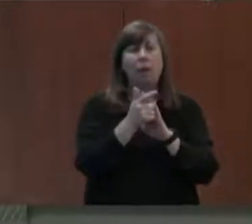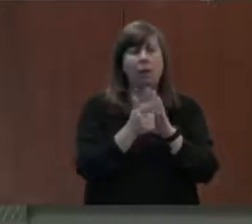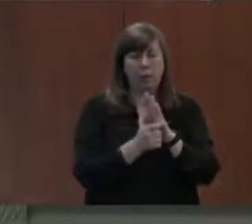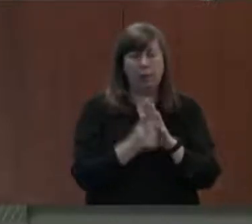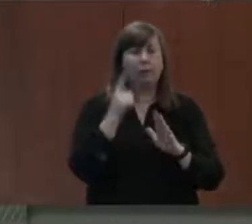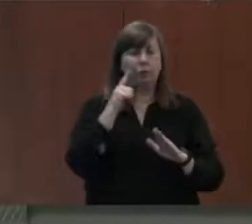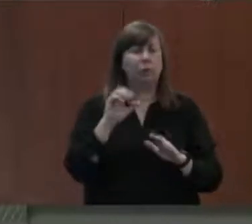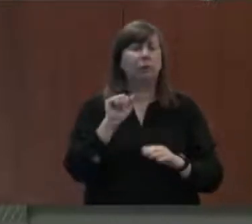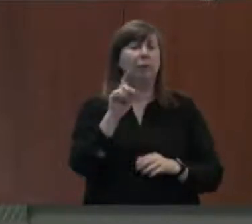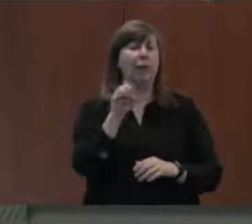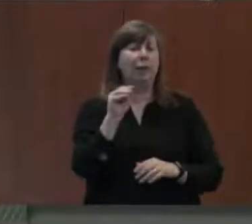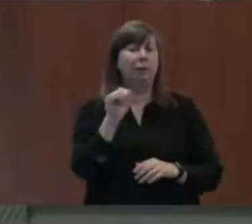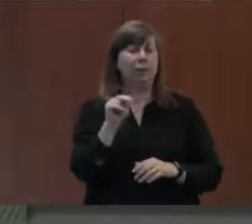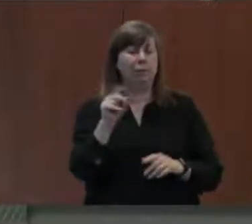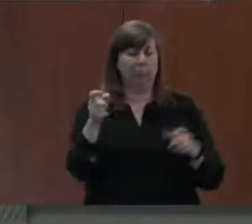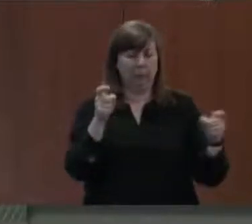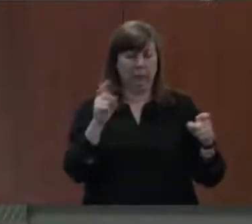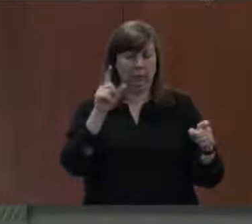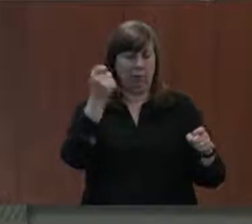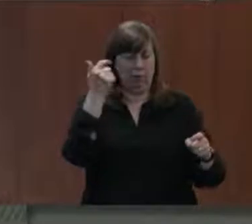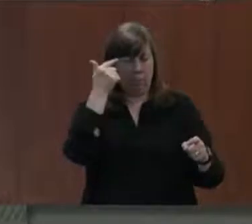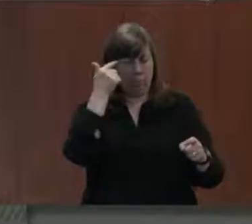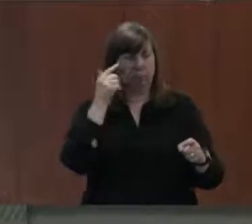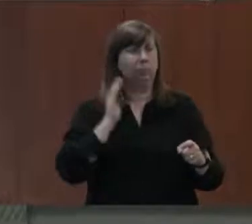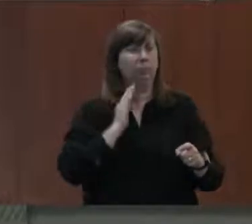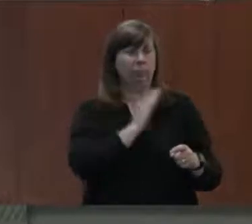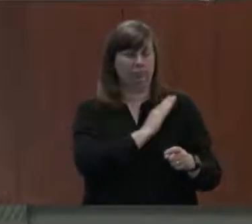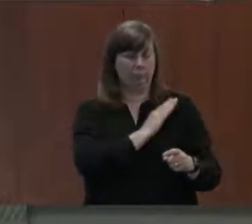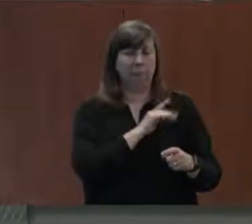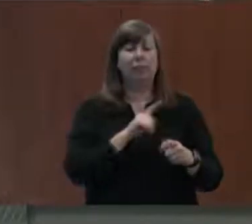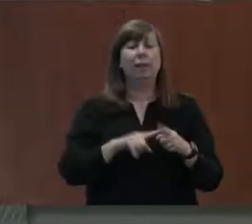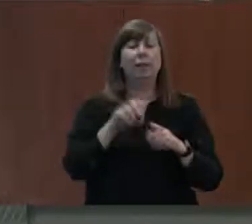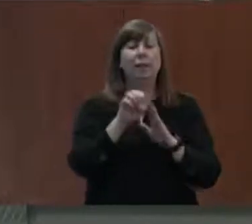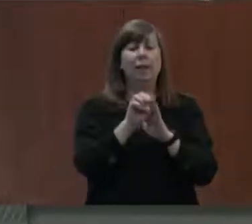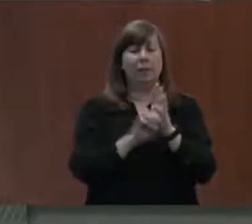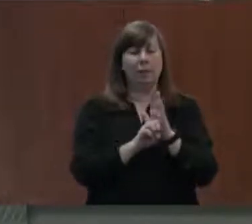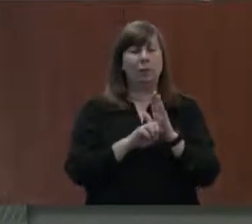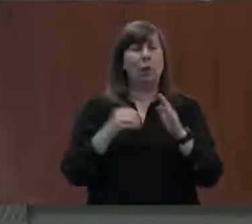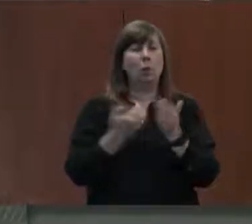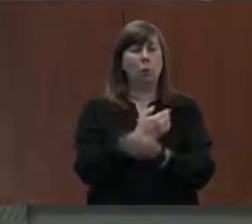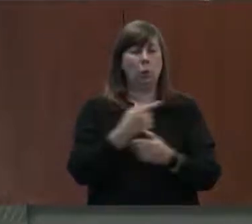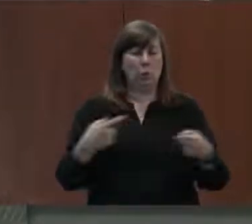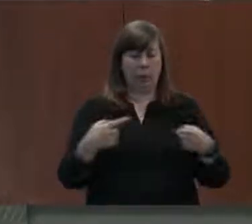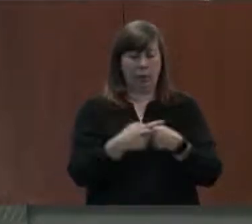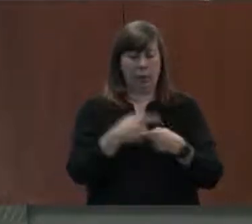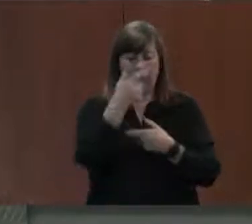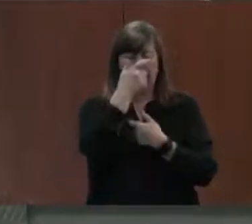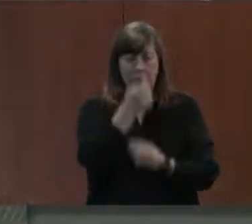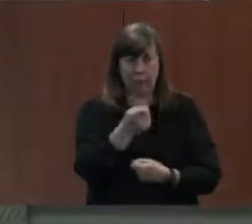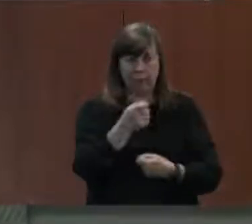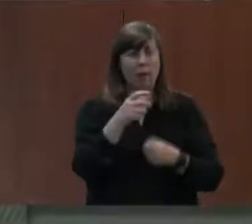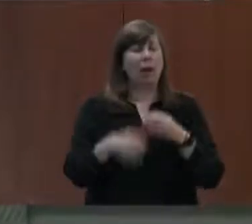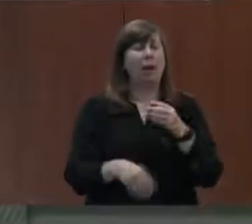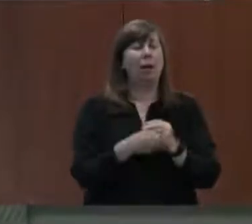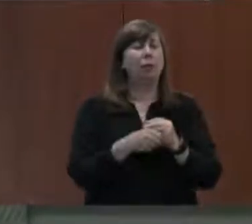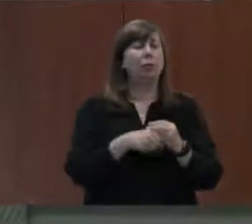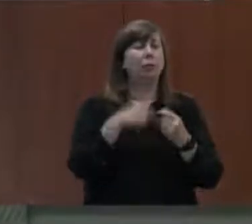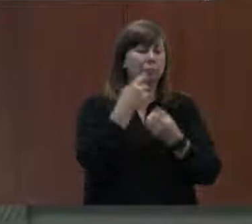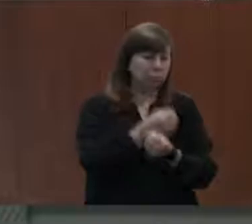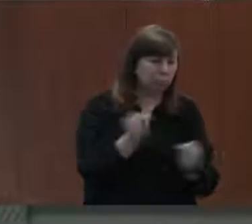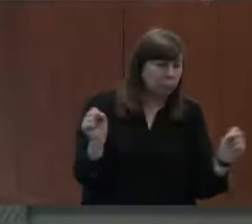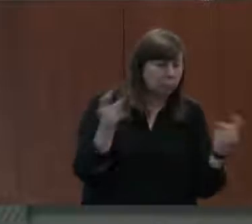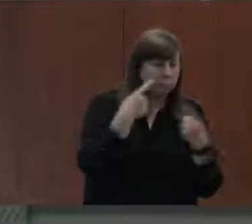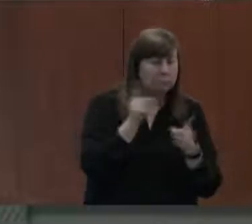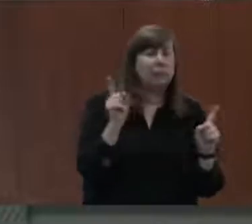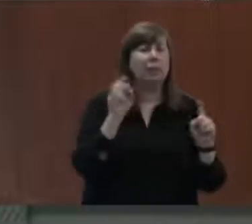state's administrative regulations governing Board of Education ethics. The changes include new conflict of interest provisions and additional disclosures local